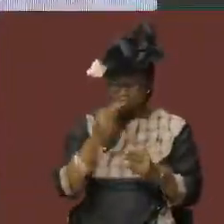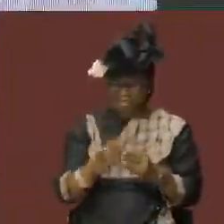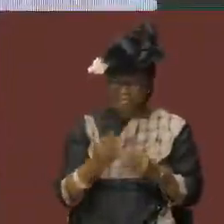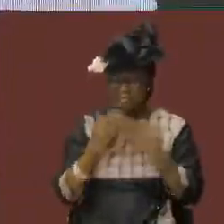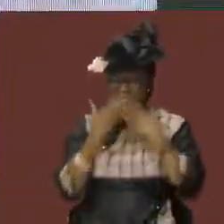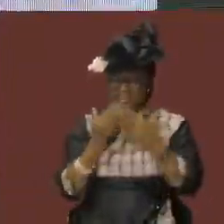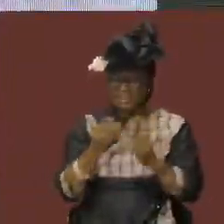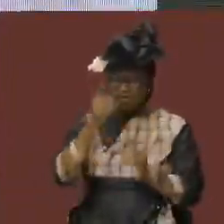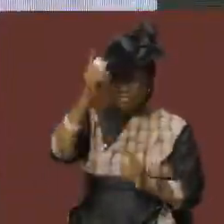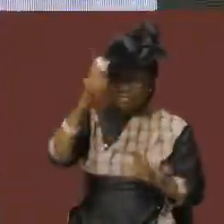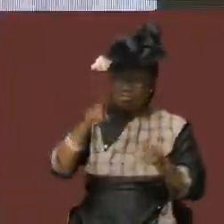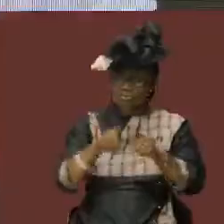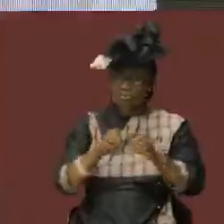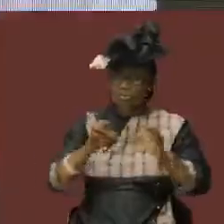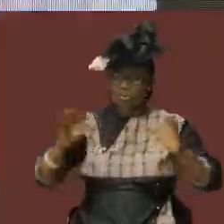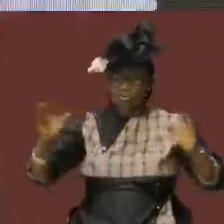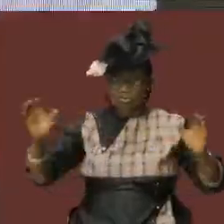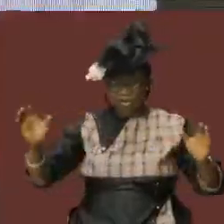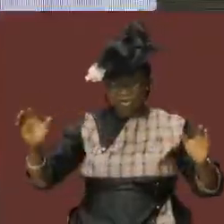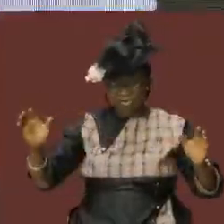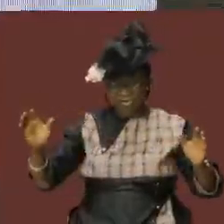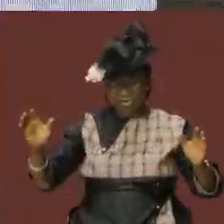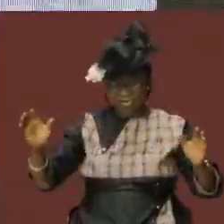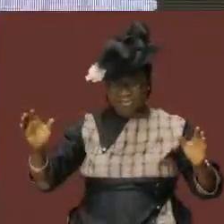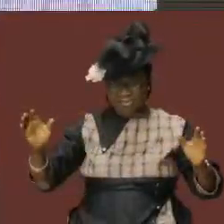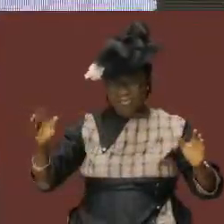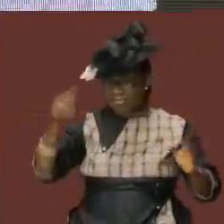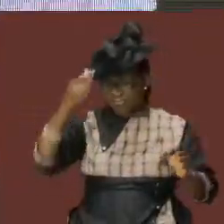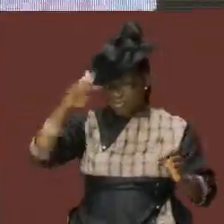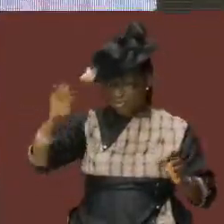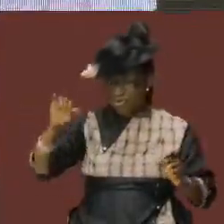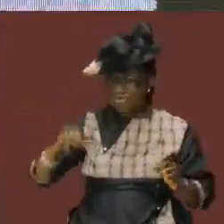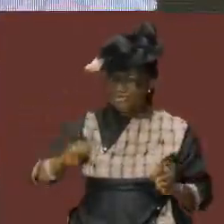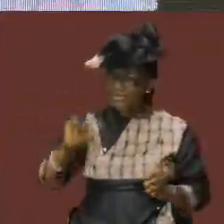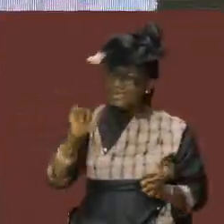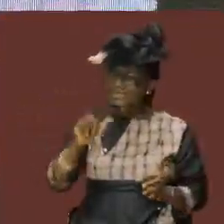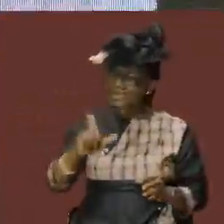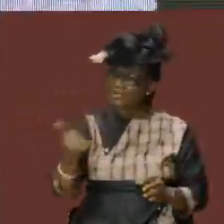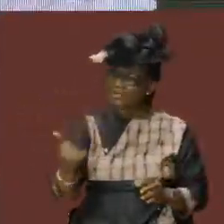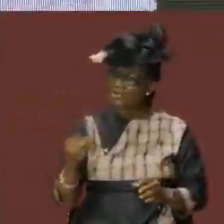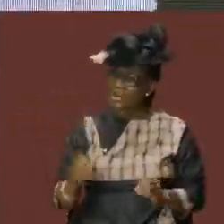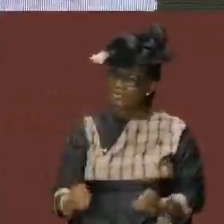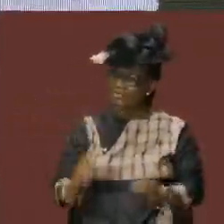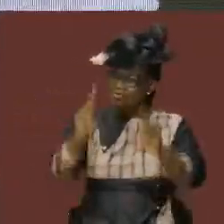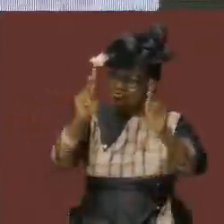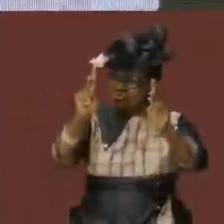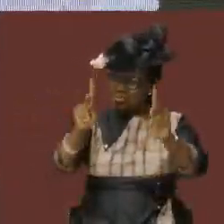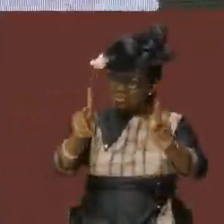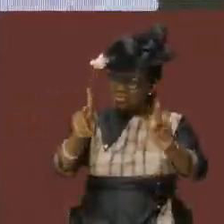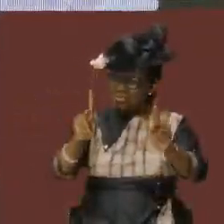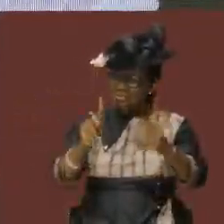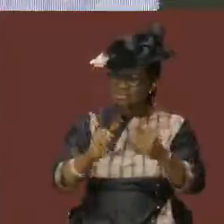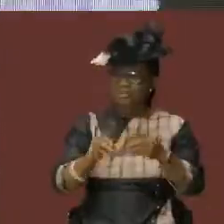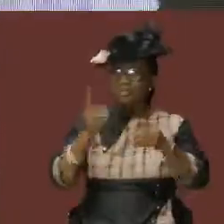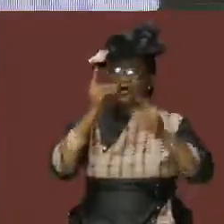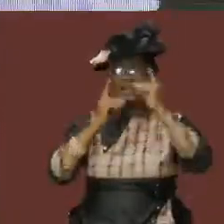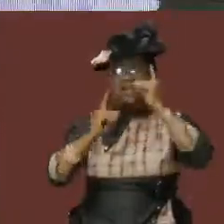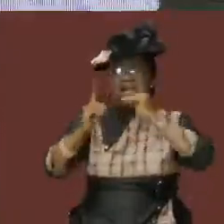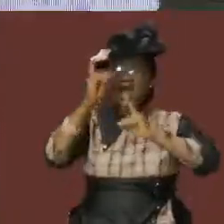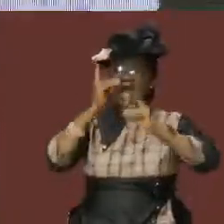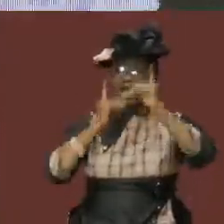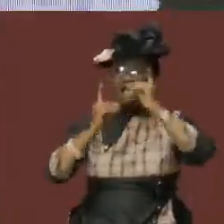Thank you so much for yet another opportunity to dine with you.